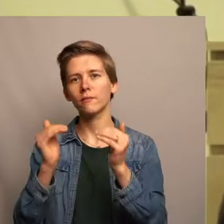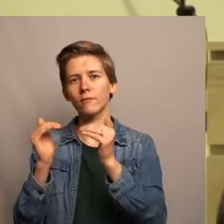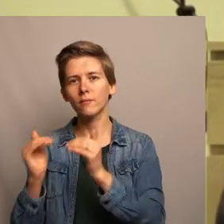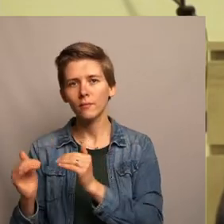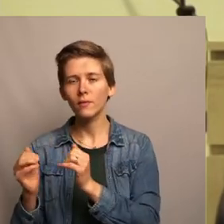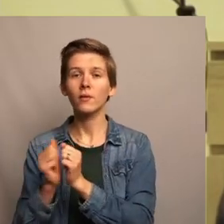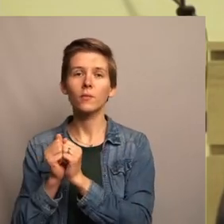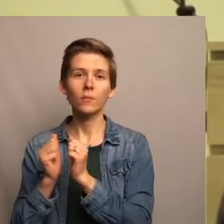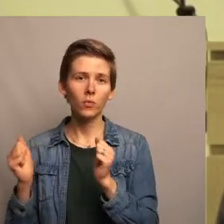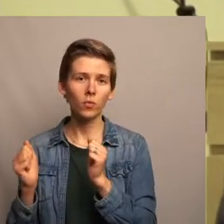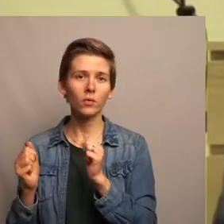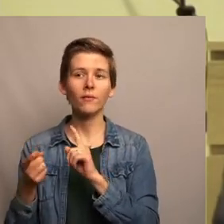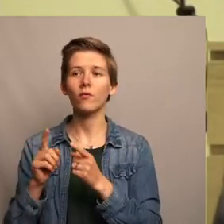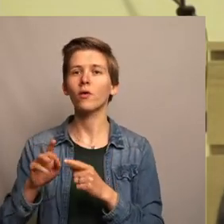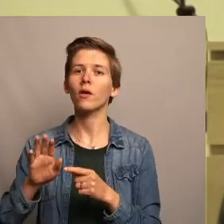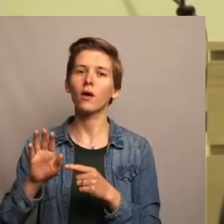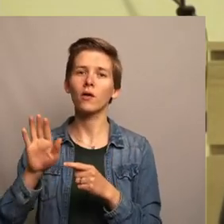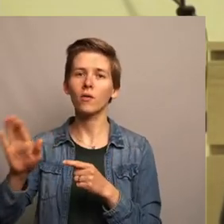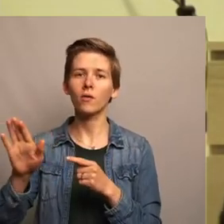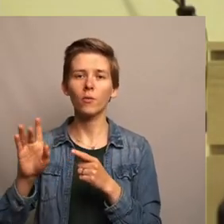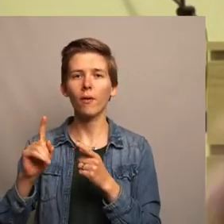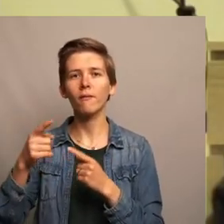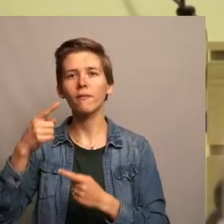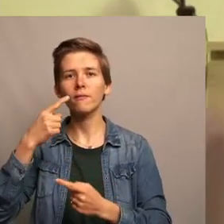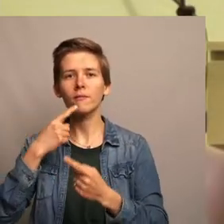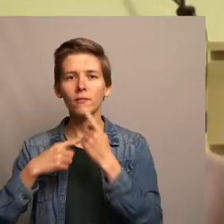discuss can still be very worthy,